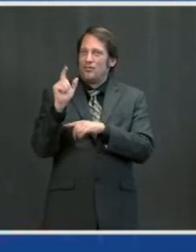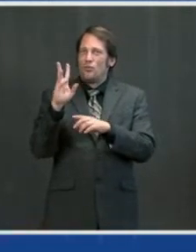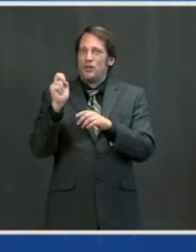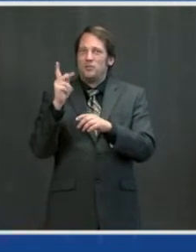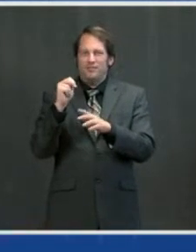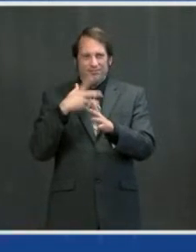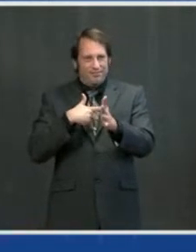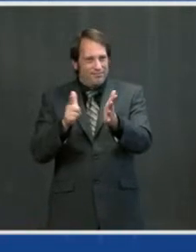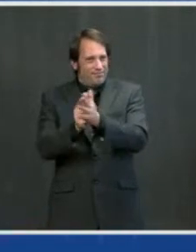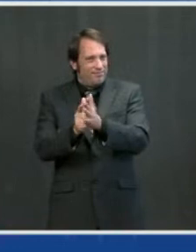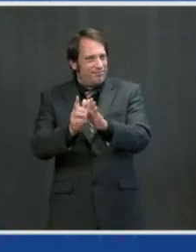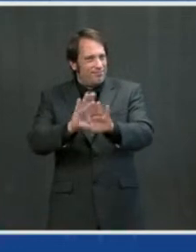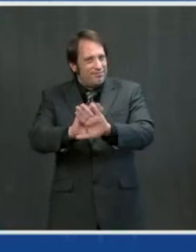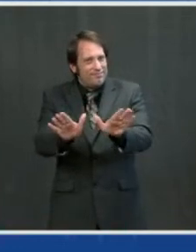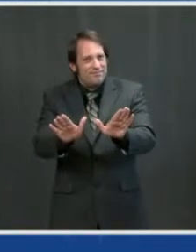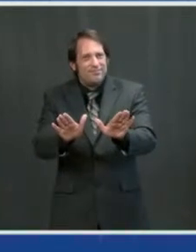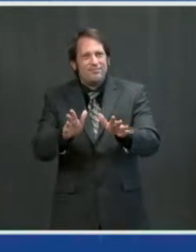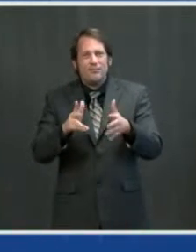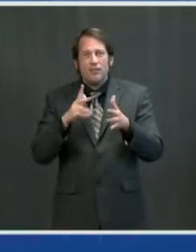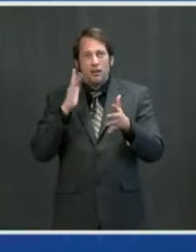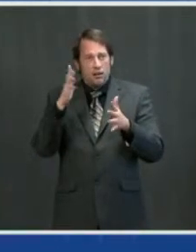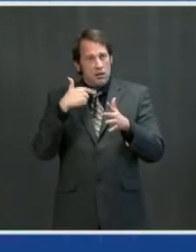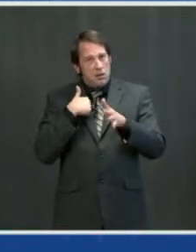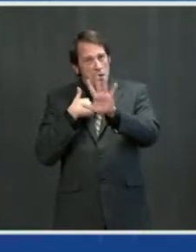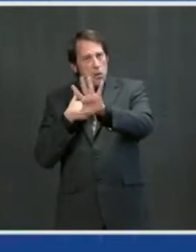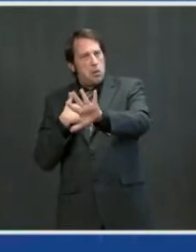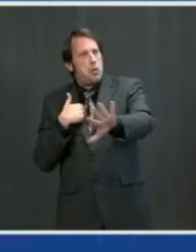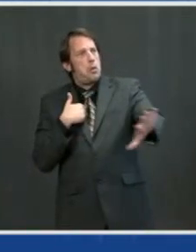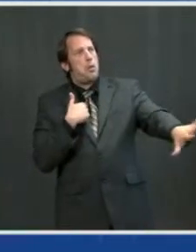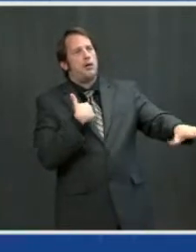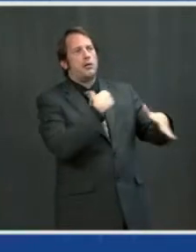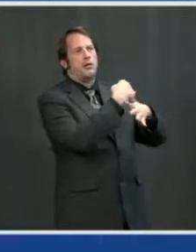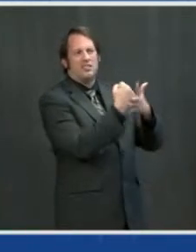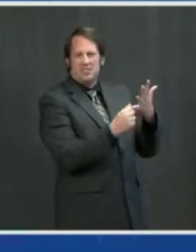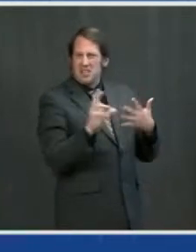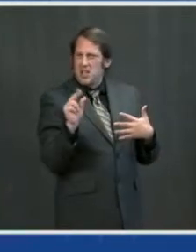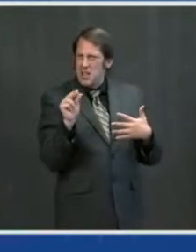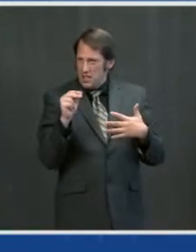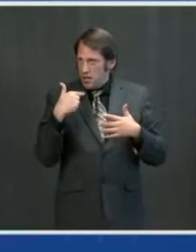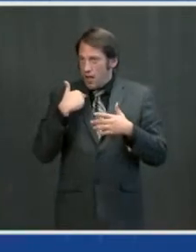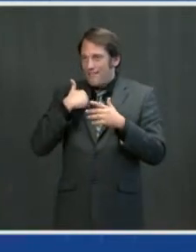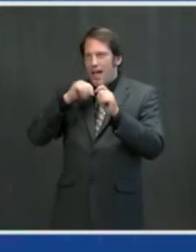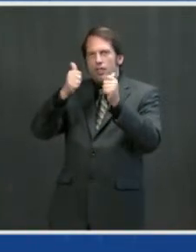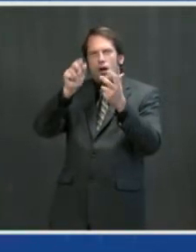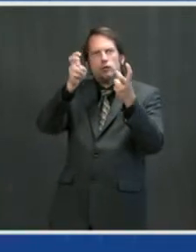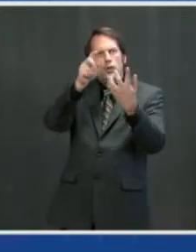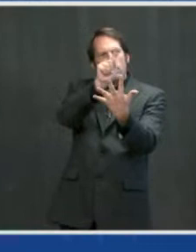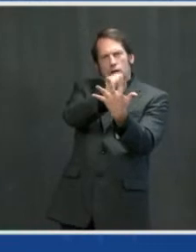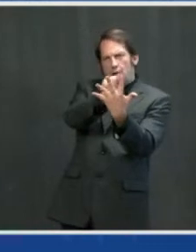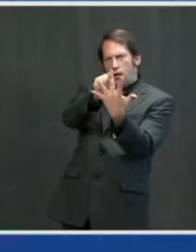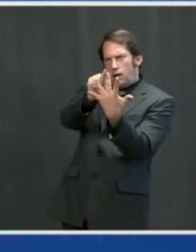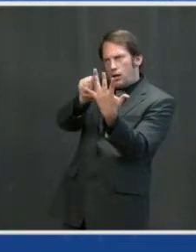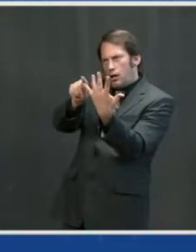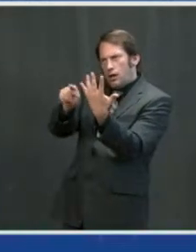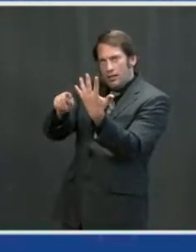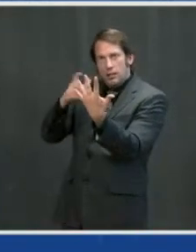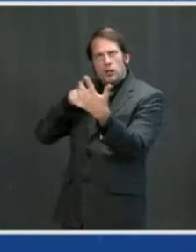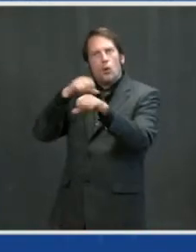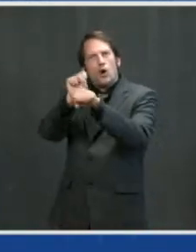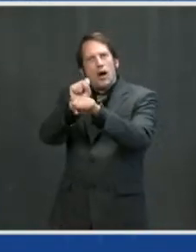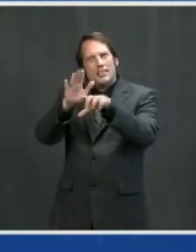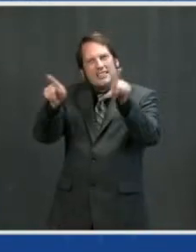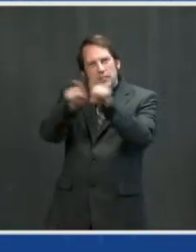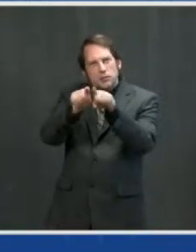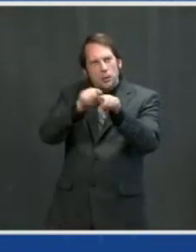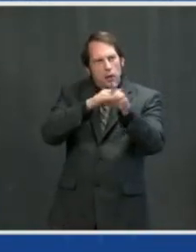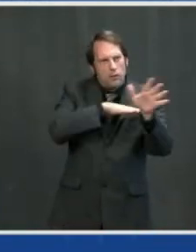It doesn't mean that I can't also be working at the same time on the economy and on COVID. But it's not a question of my being